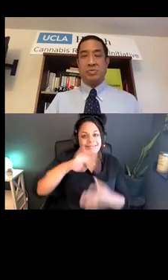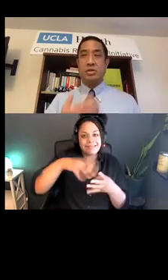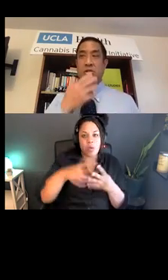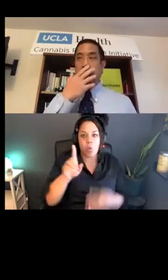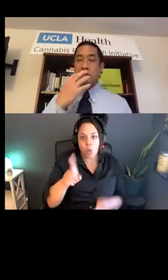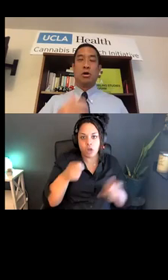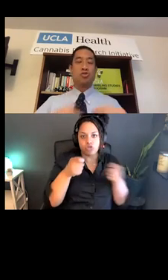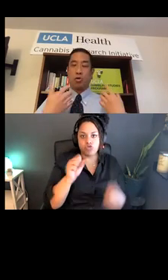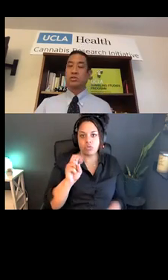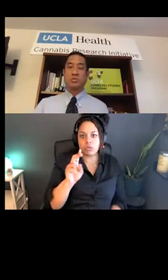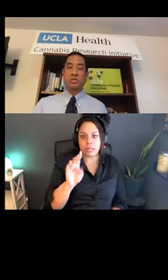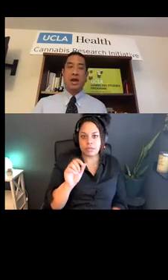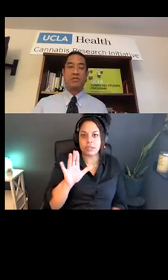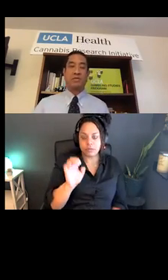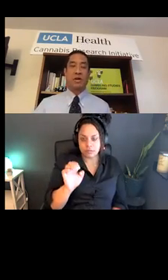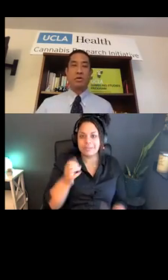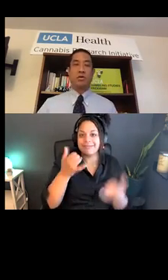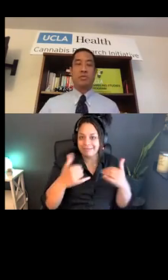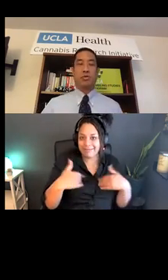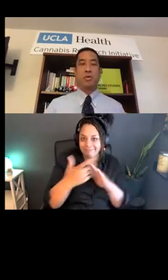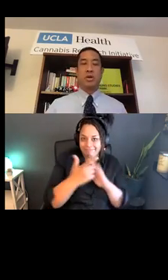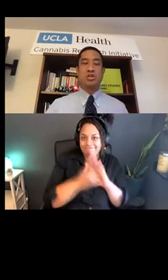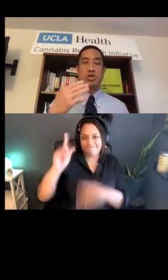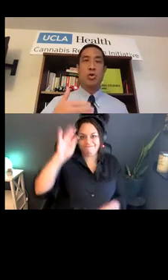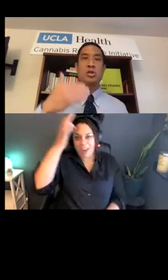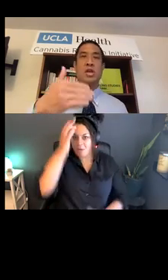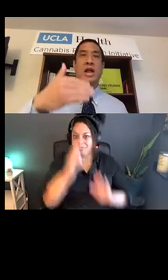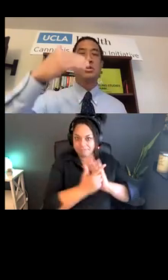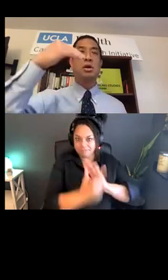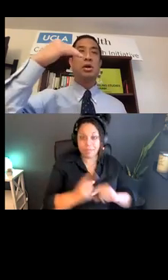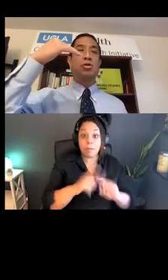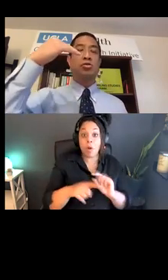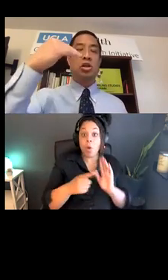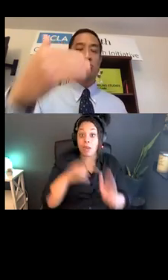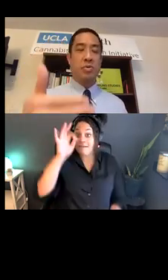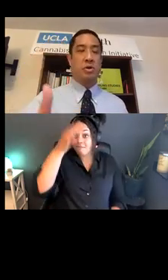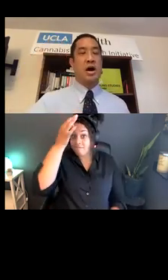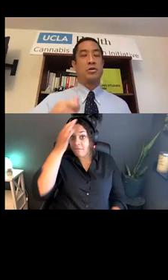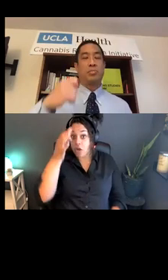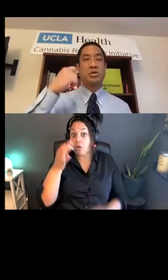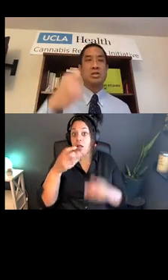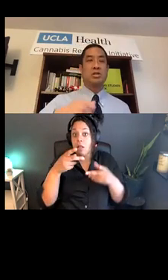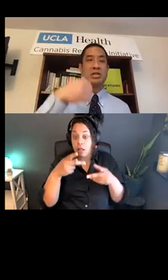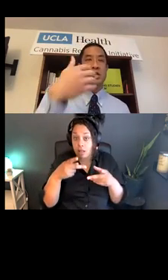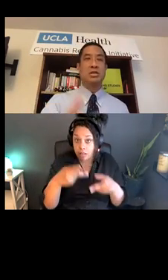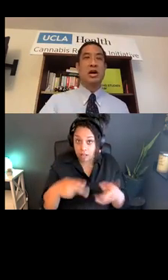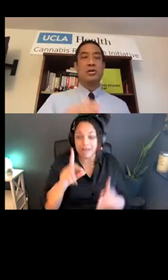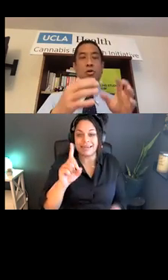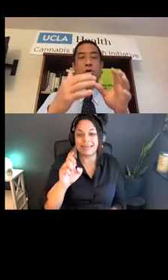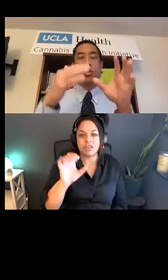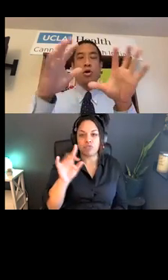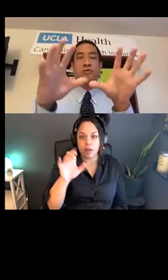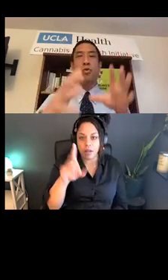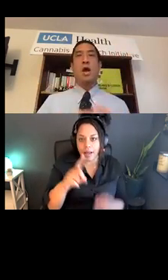controlled substance. There's still controlled substance acts from the federally prohibited. But as soon as that's decriminalized or potentially legalized,